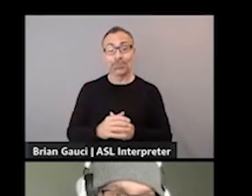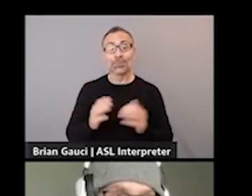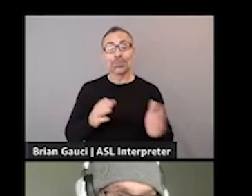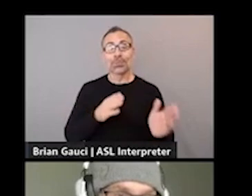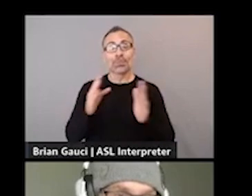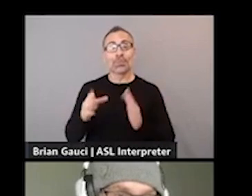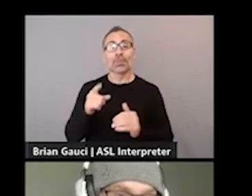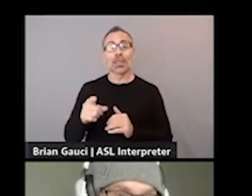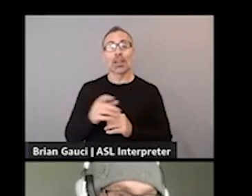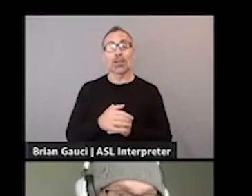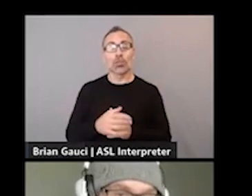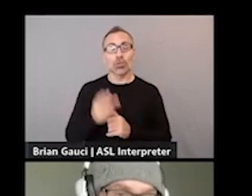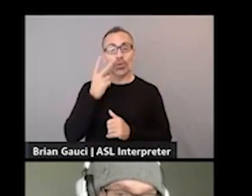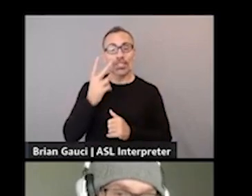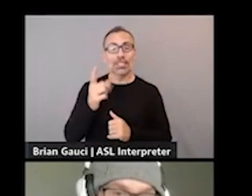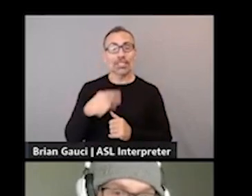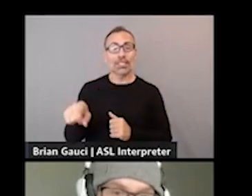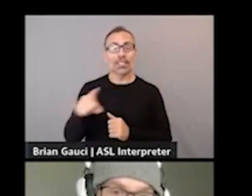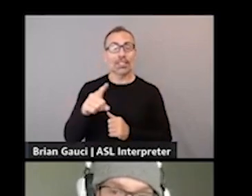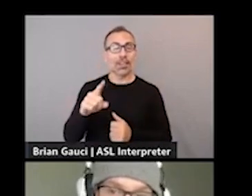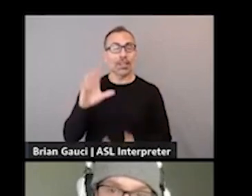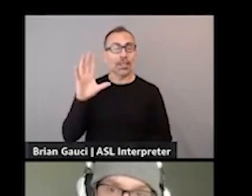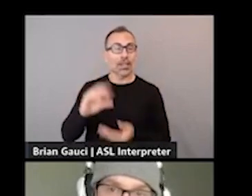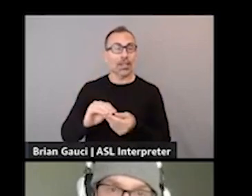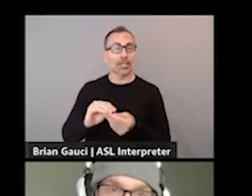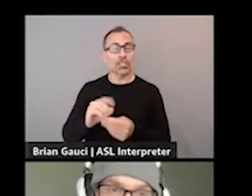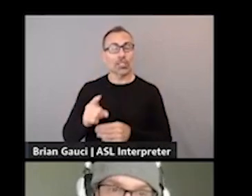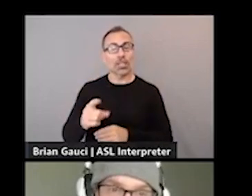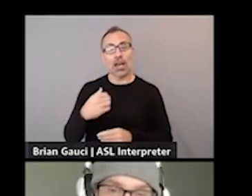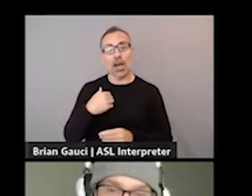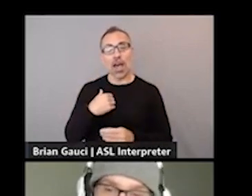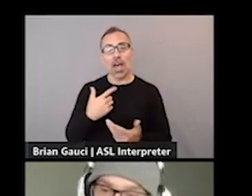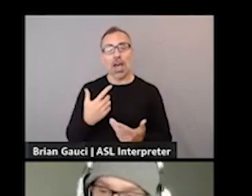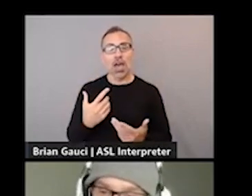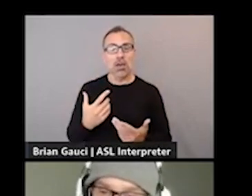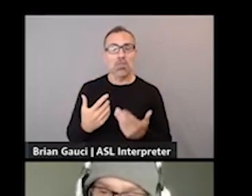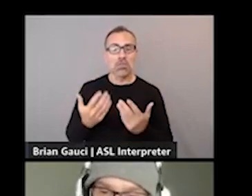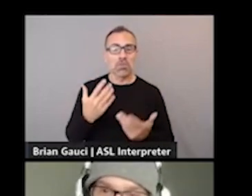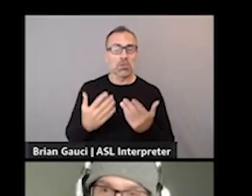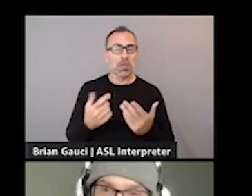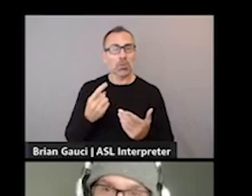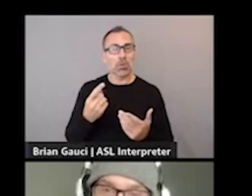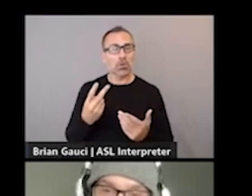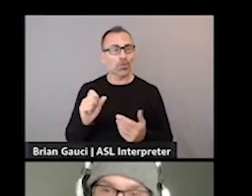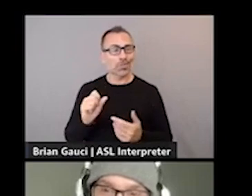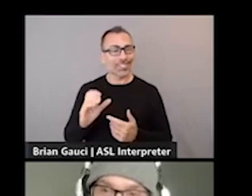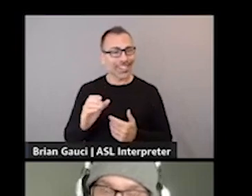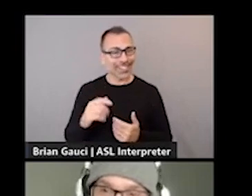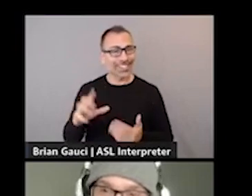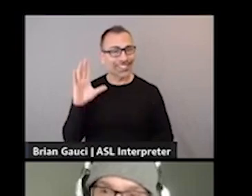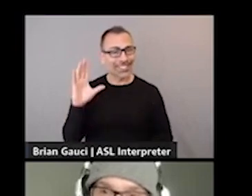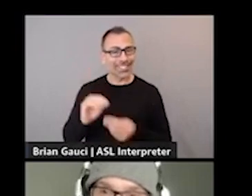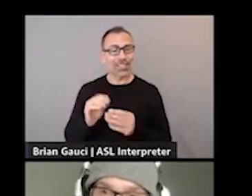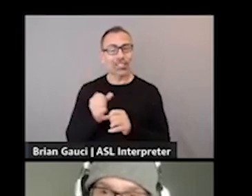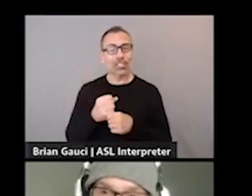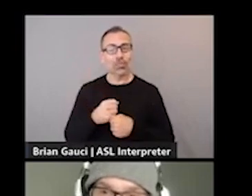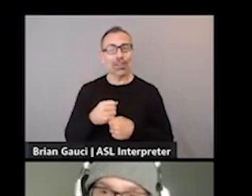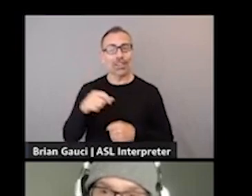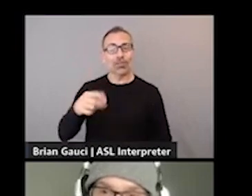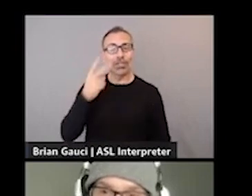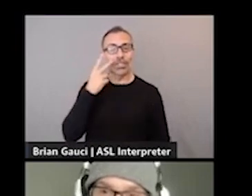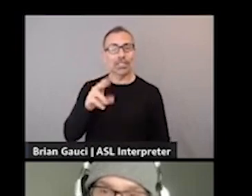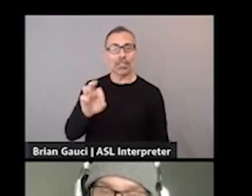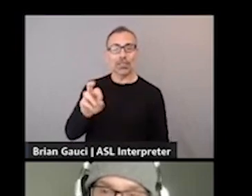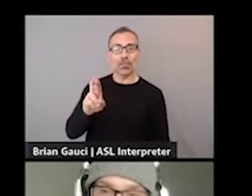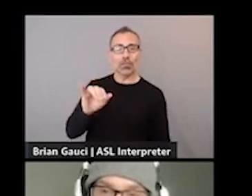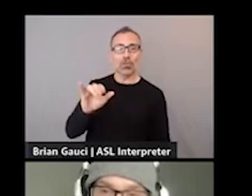collection, and now you can see, I was like probably a couple of seconds and my collection is created this Friday on air. So it